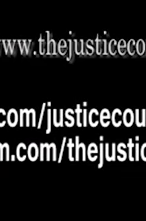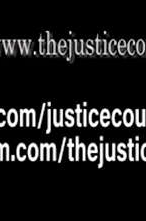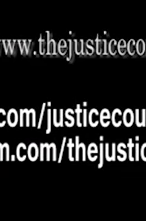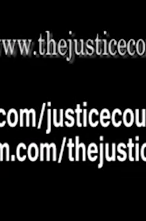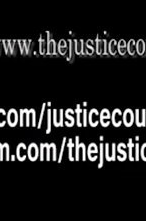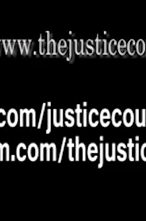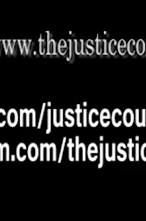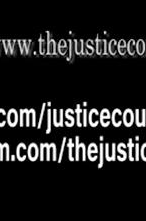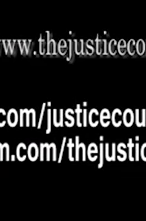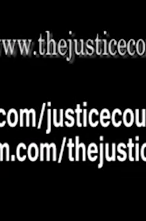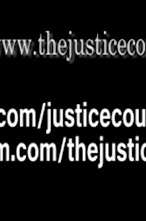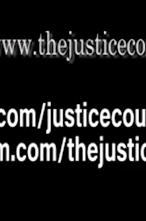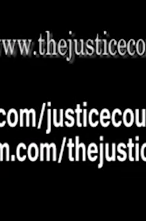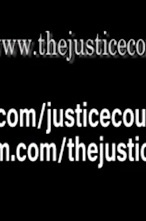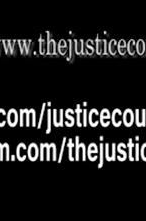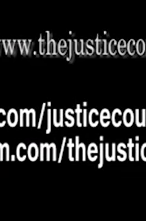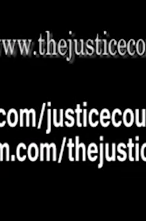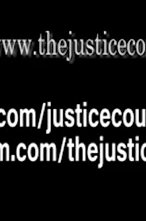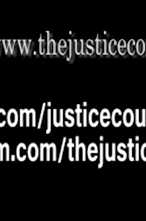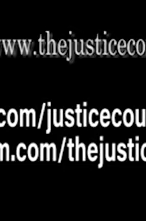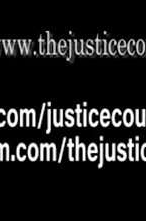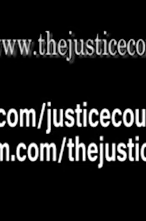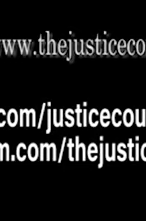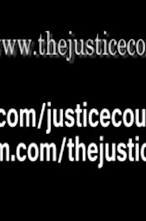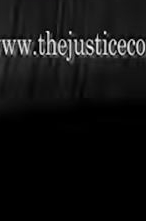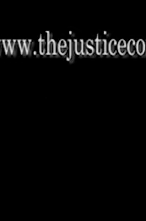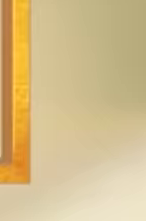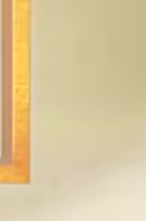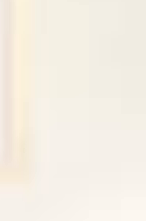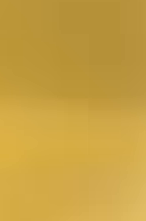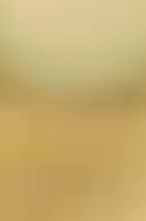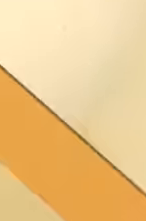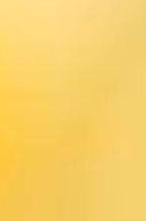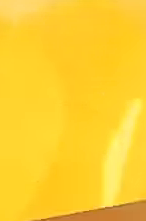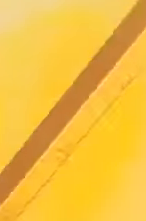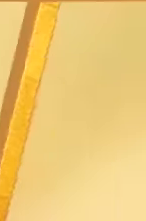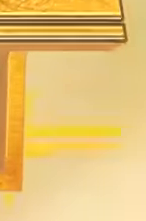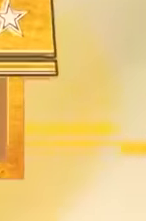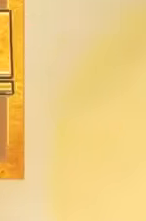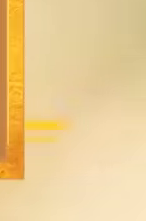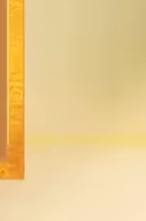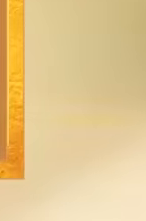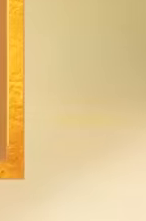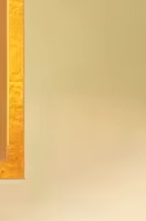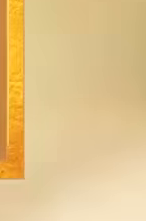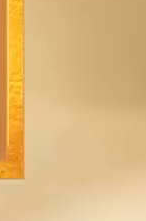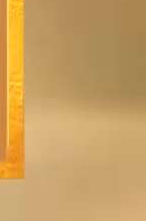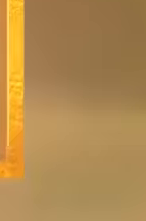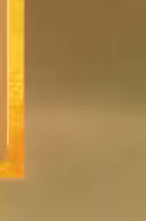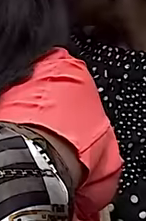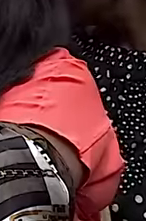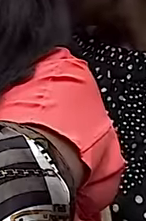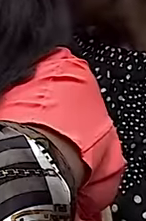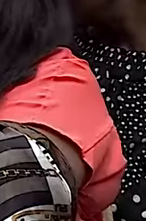is binding. This is the Justice Court. On the Justice Court, the